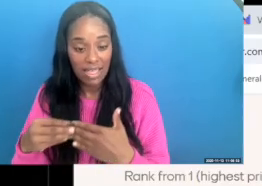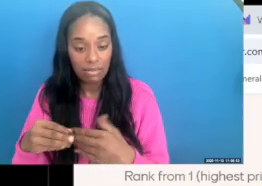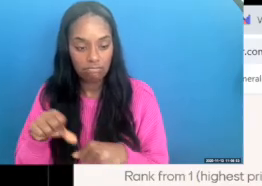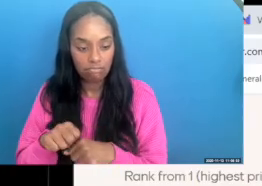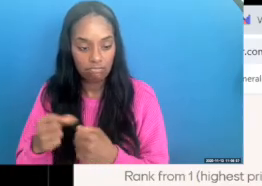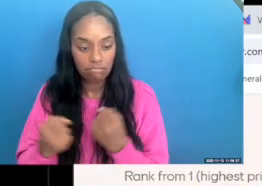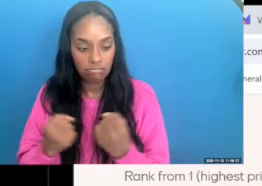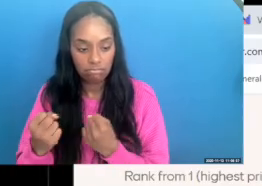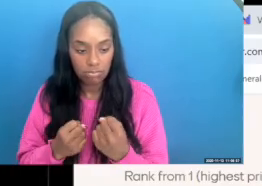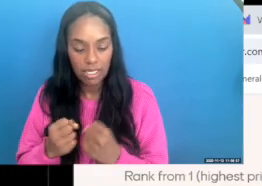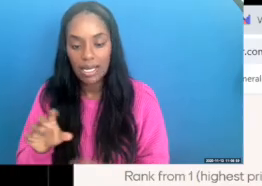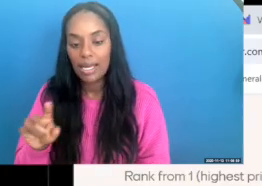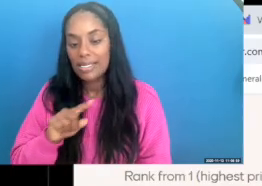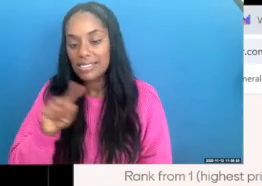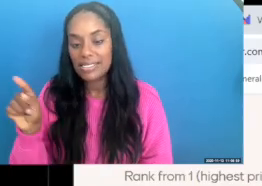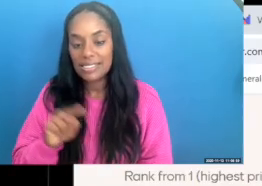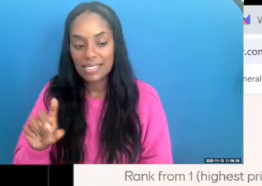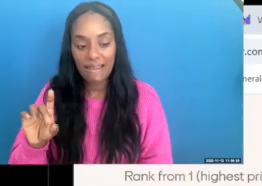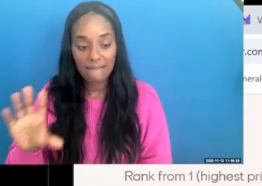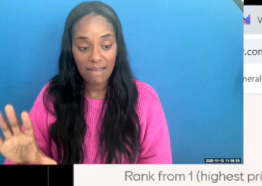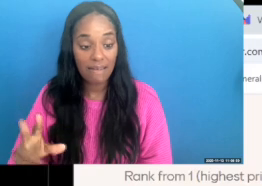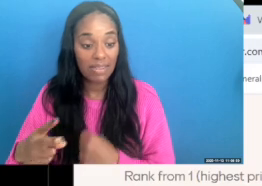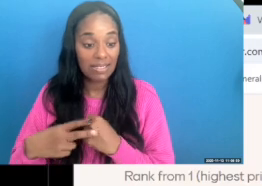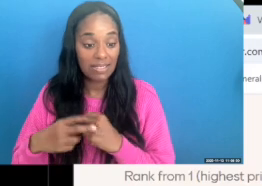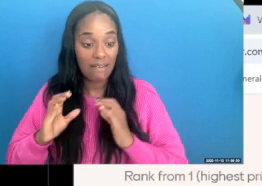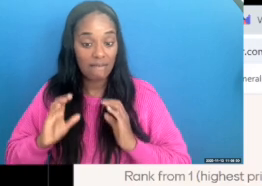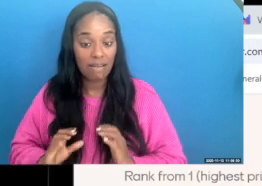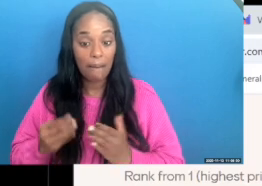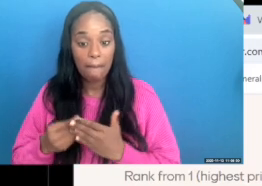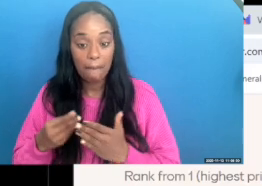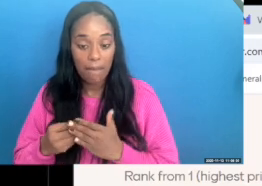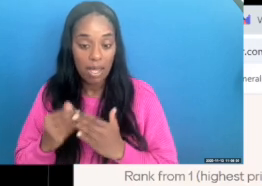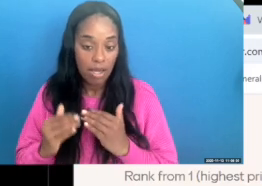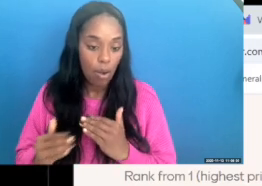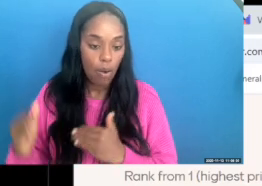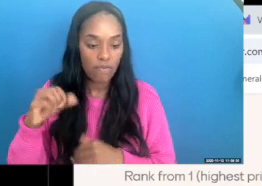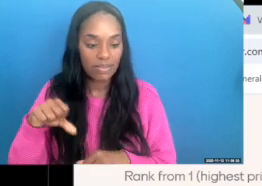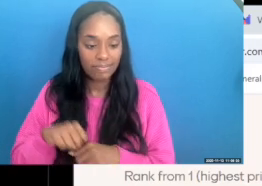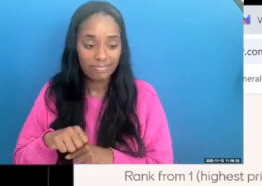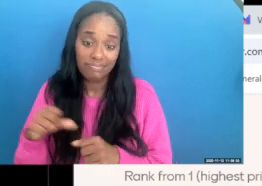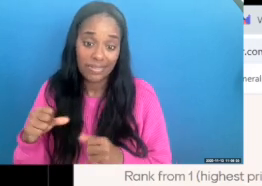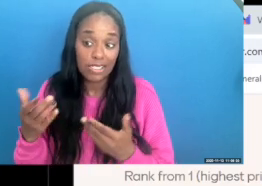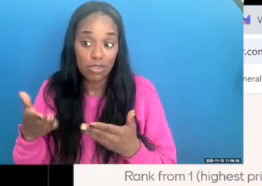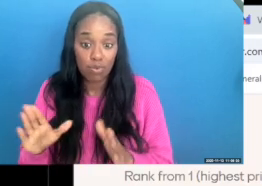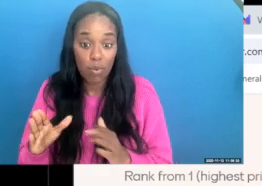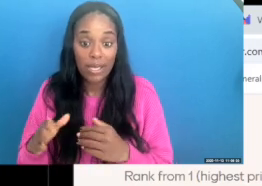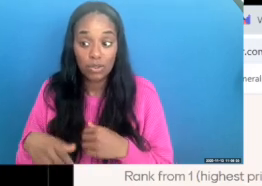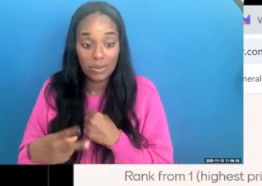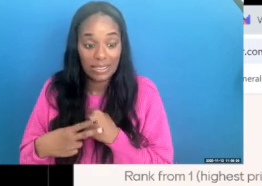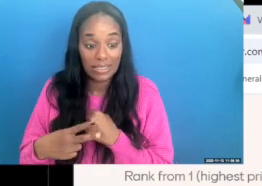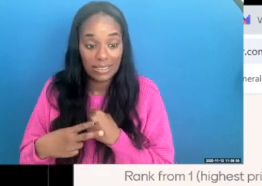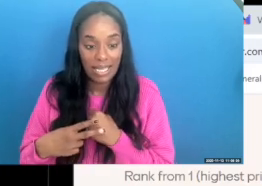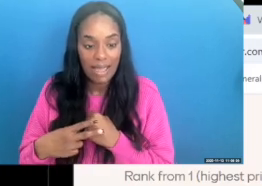about flex fuel vehicles is the E85 is they save consumers money over gasoline. So it's actually a